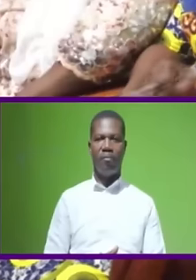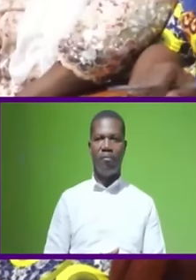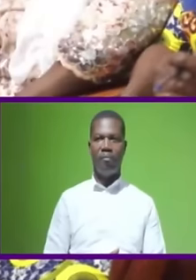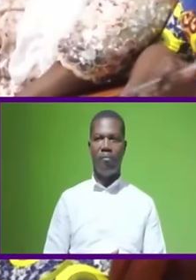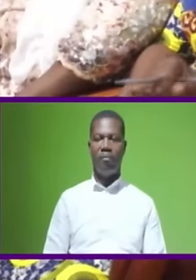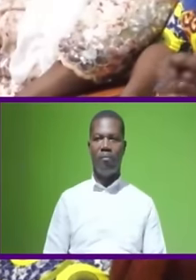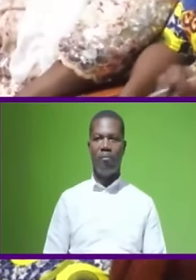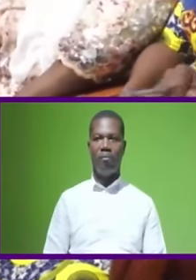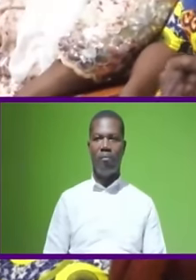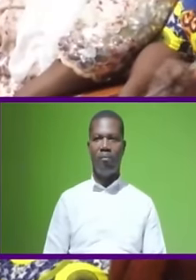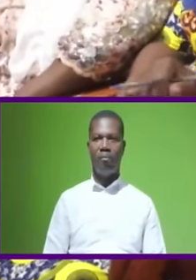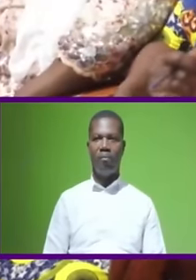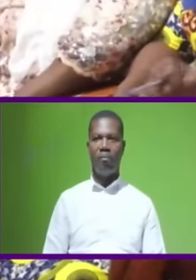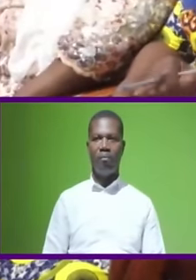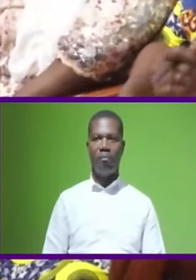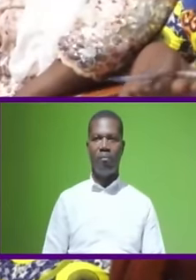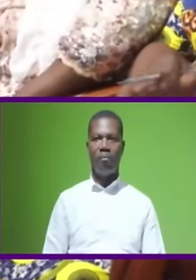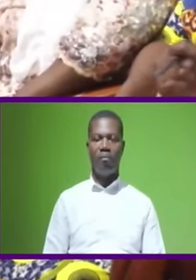that they started stoning him.